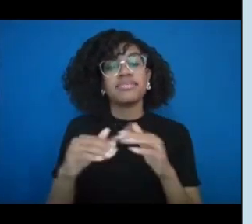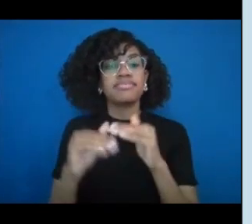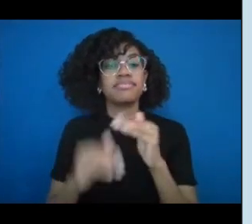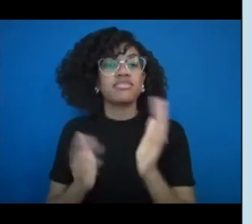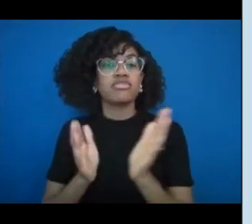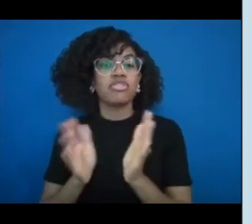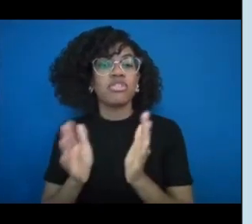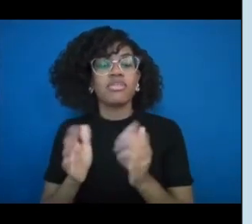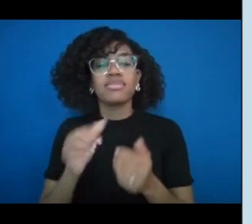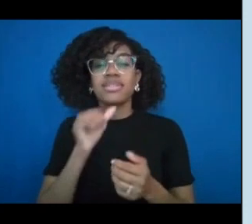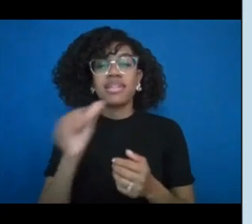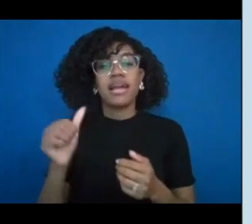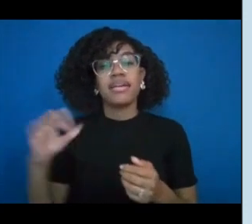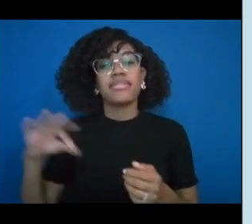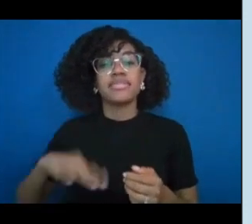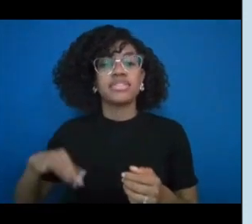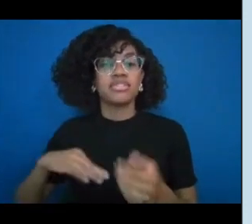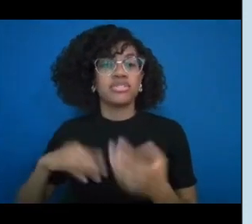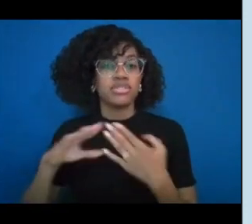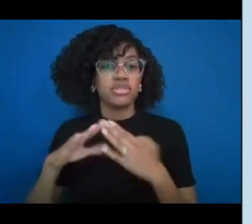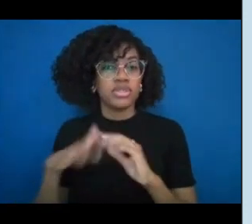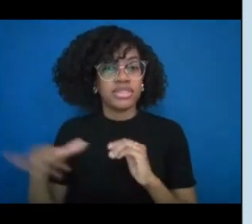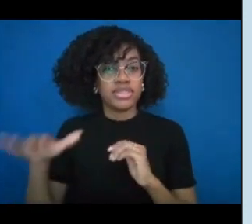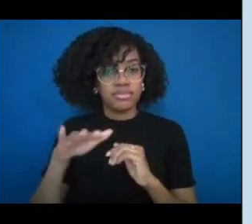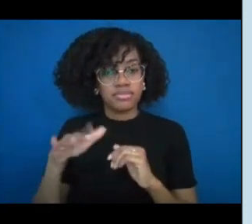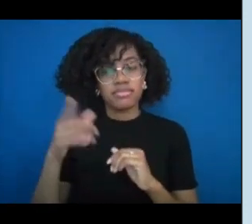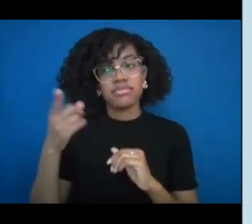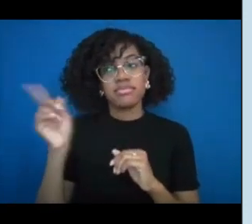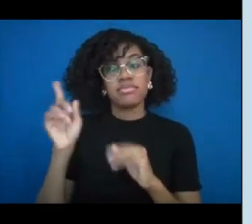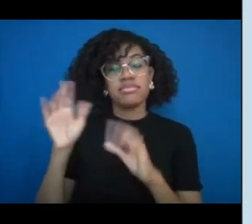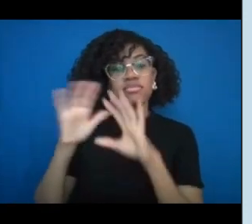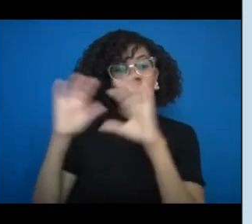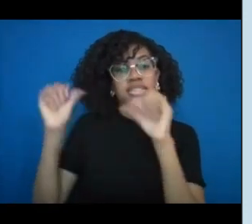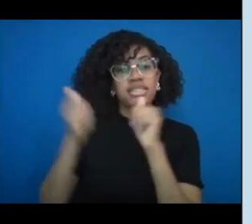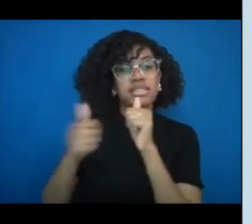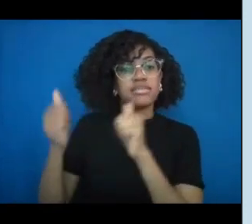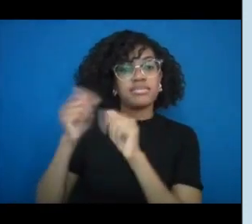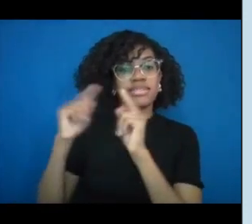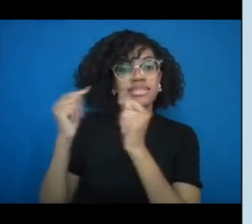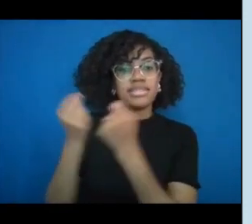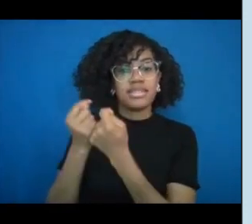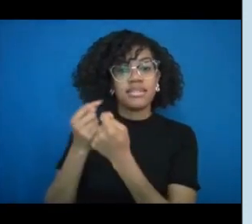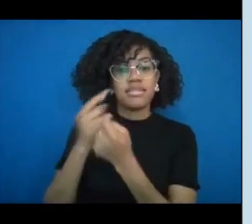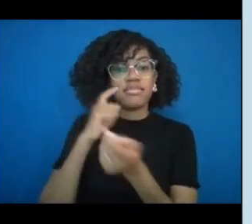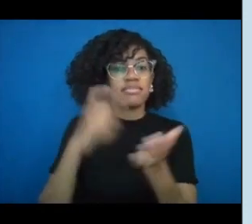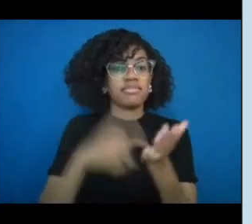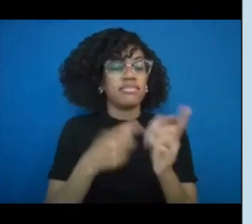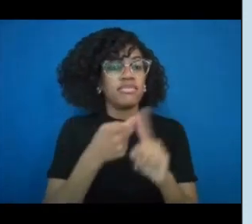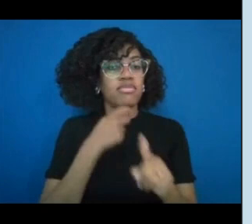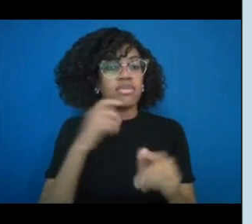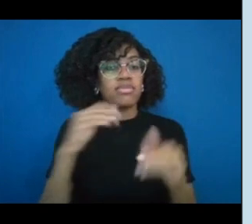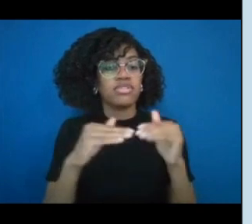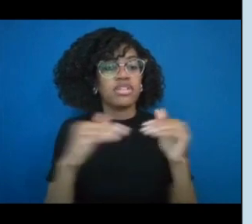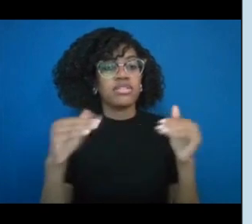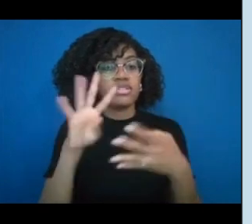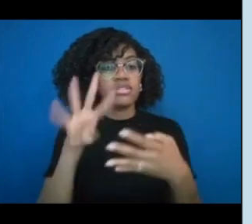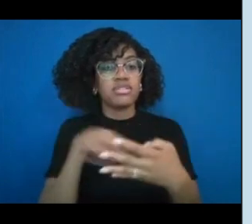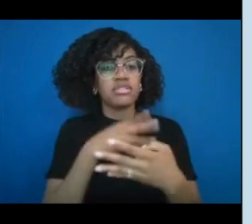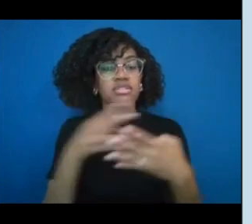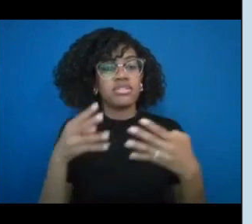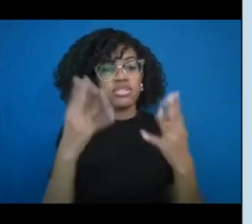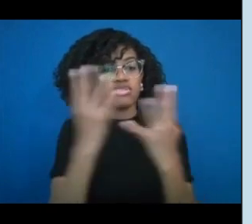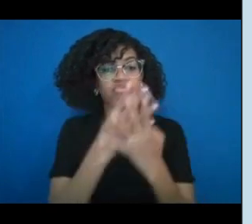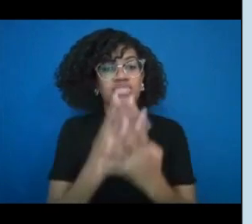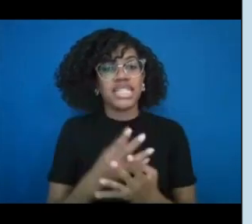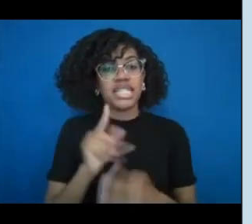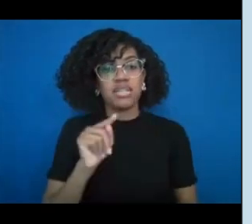overall, as identified by the administration's Climate and Economic Justice Screening Tool. We want you to